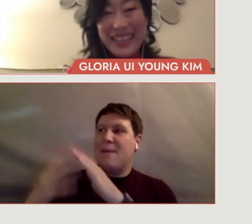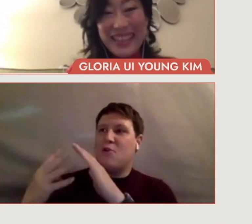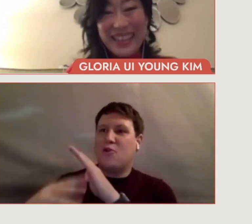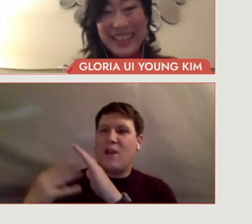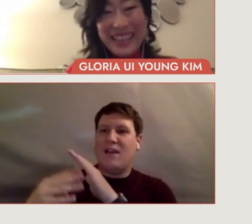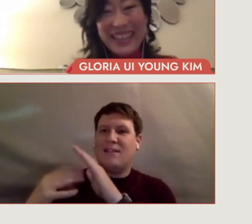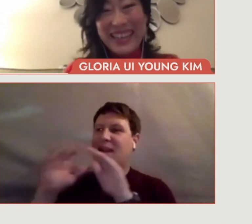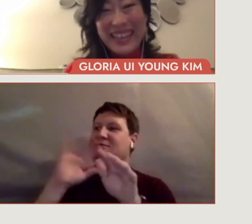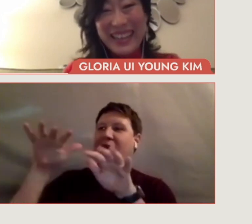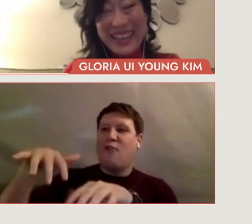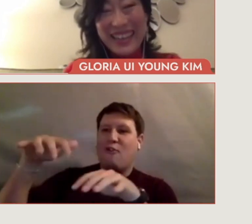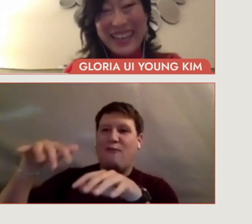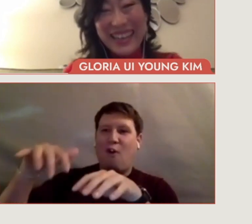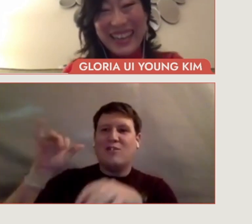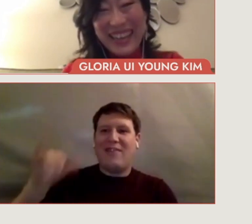film too, right? So,